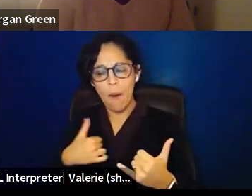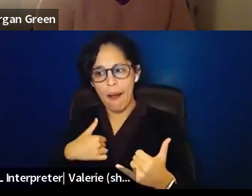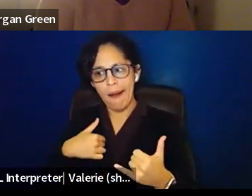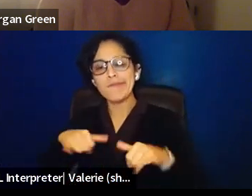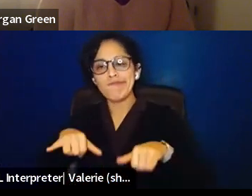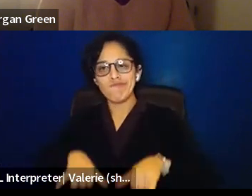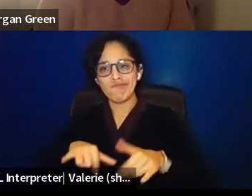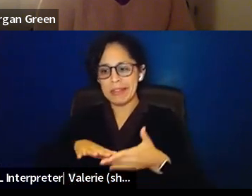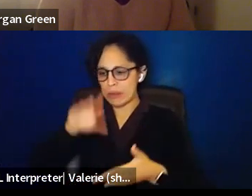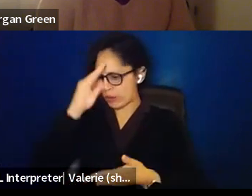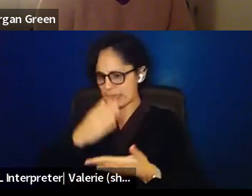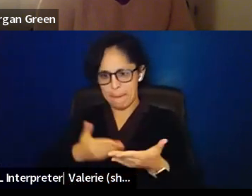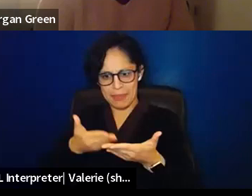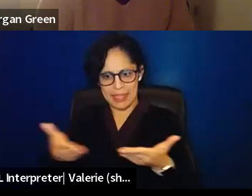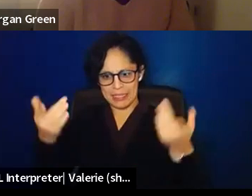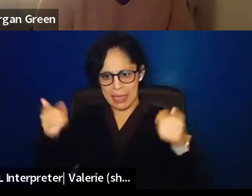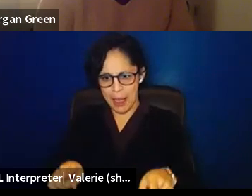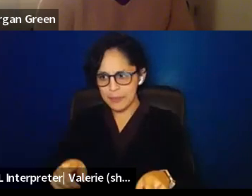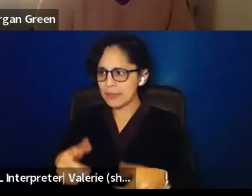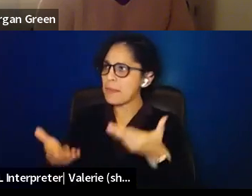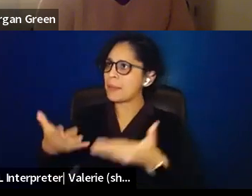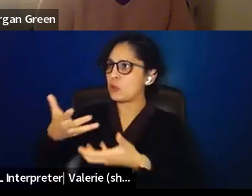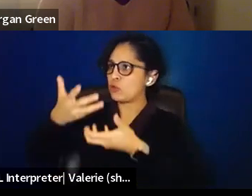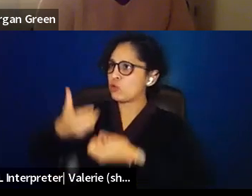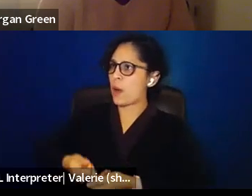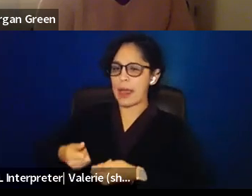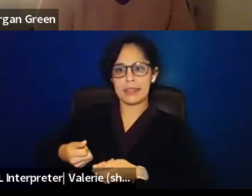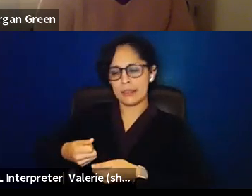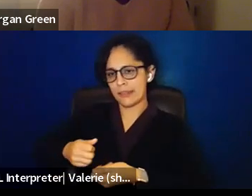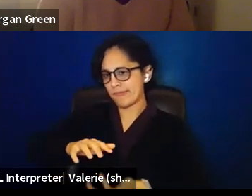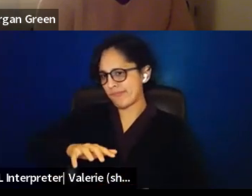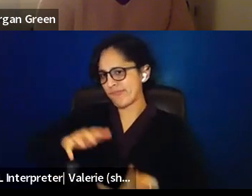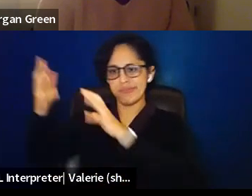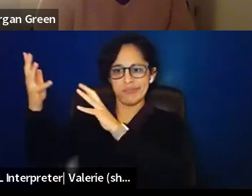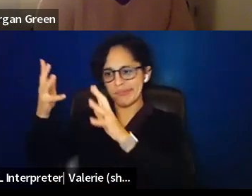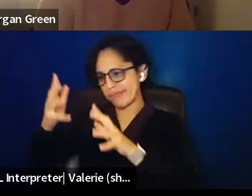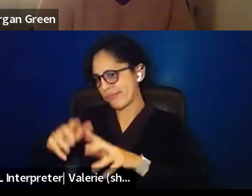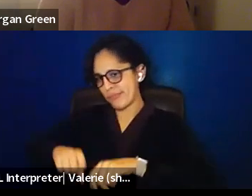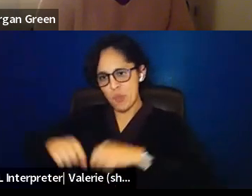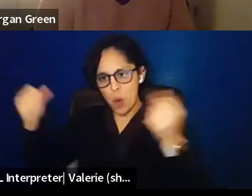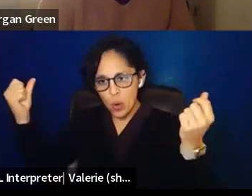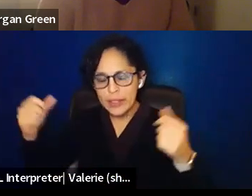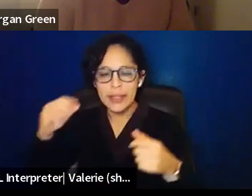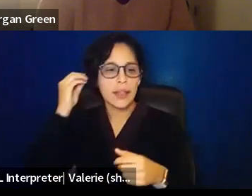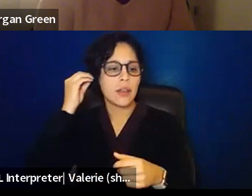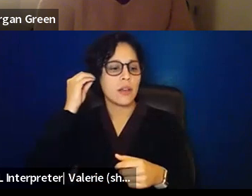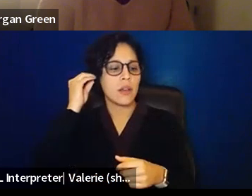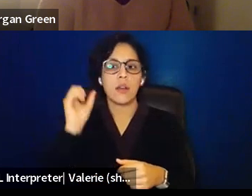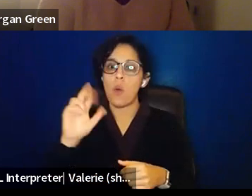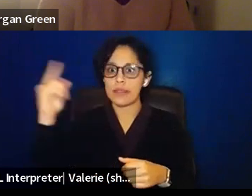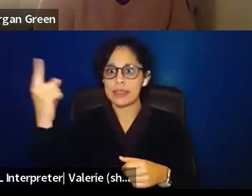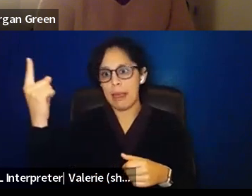are things that happen where that trust is broken or there are ways in which where somebody missteps